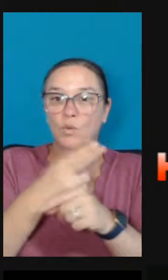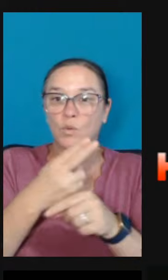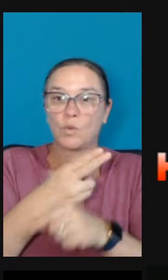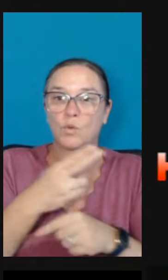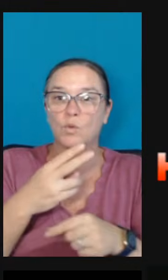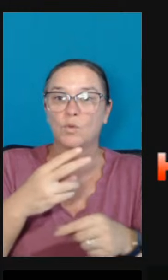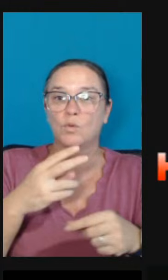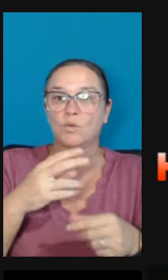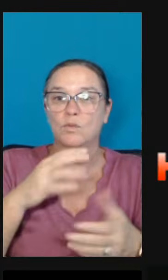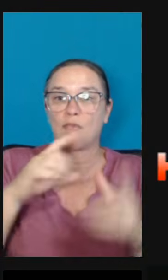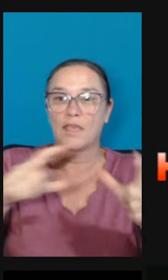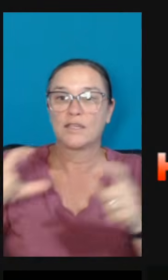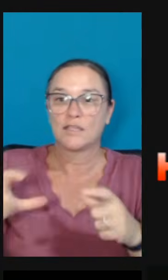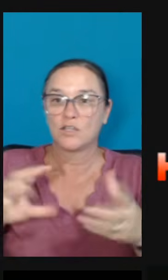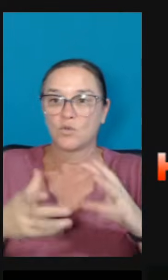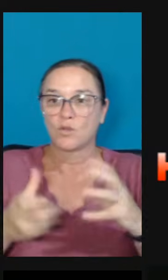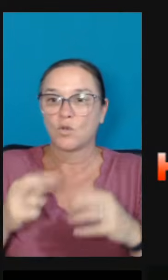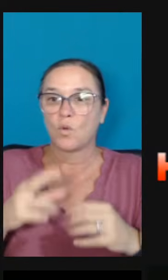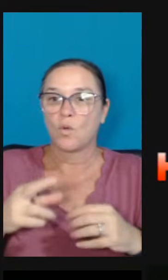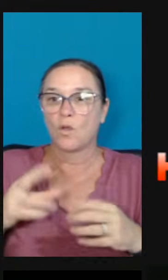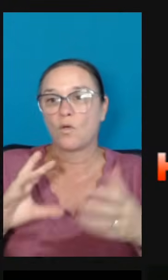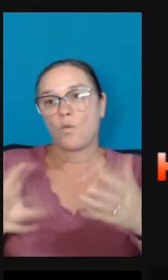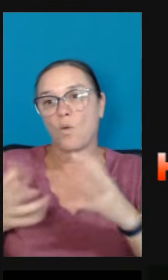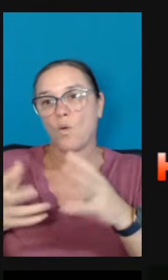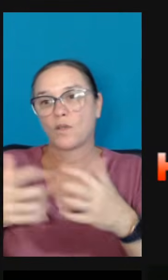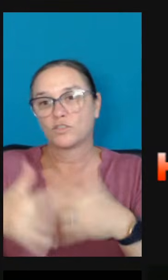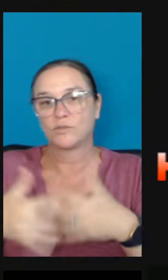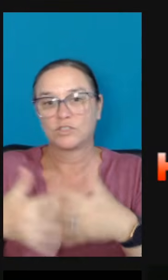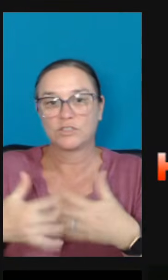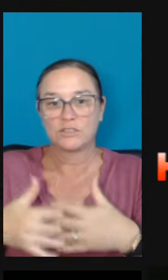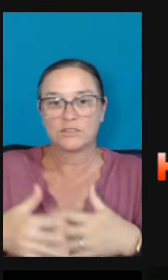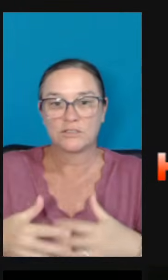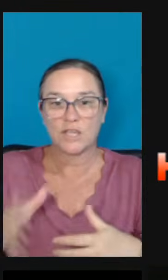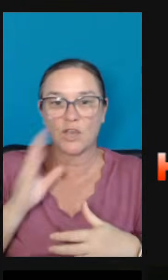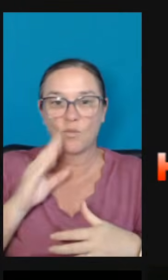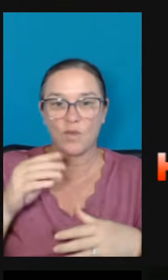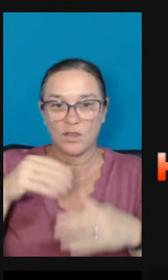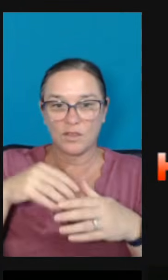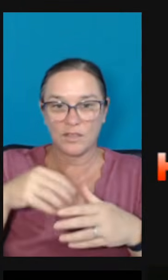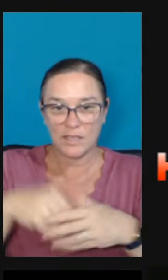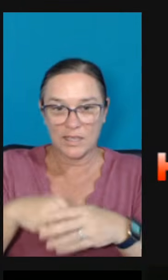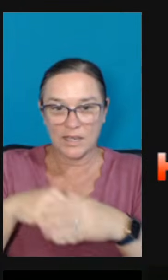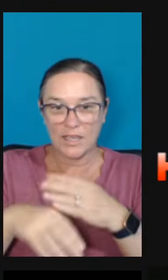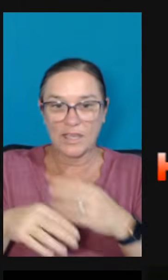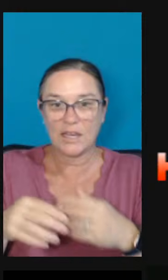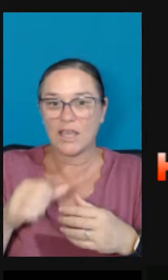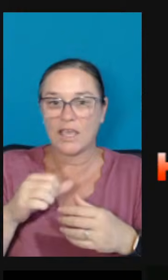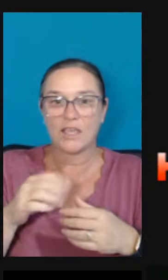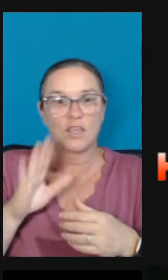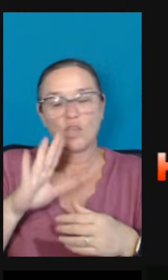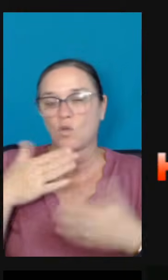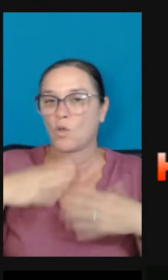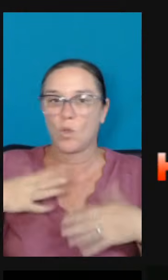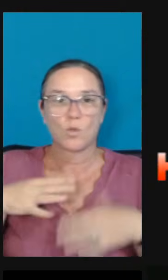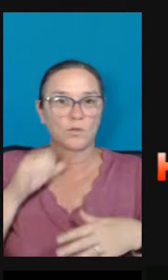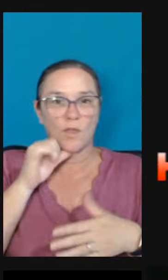Hadn't seen that one before either, right? But I suppose if it's really fine, it's going to get in there and not actually clean your stuff.